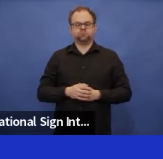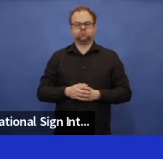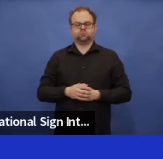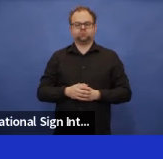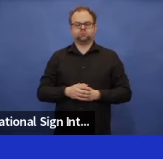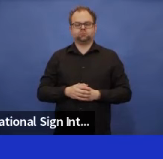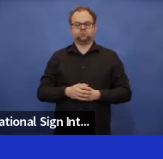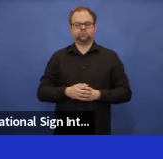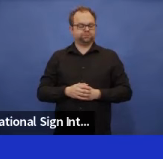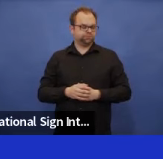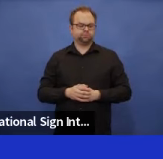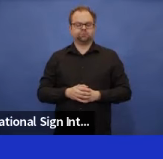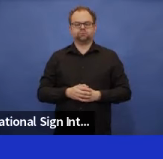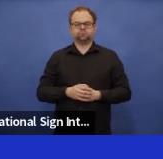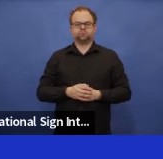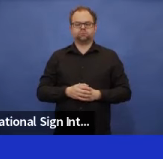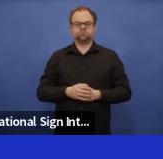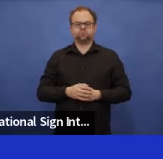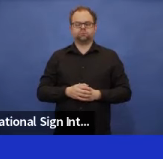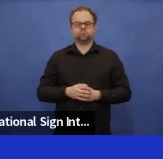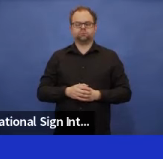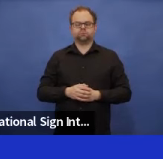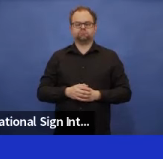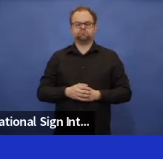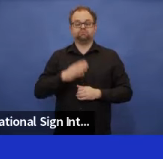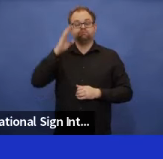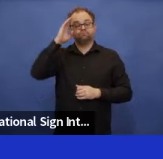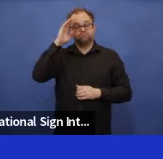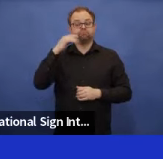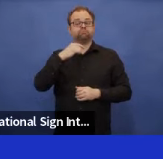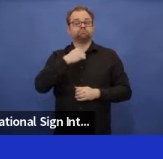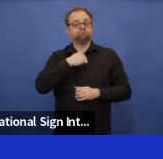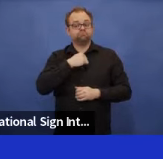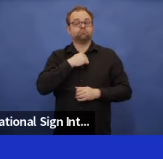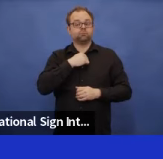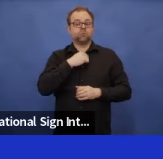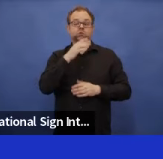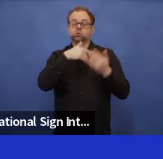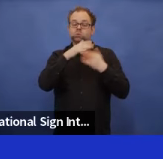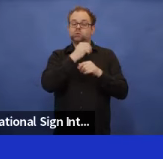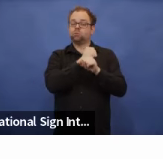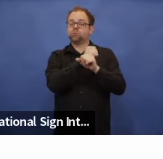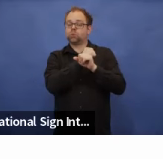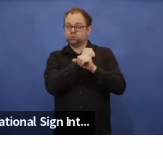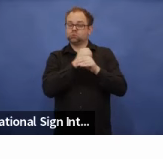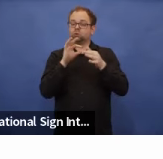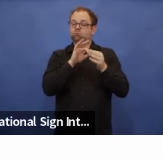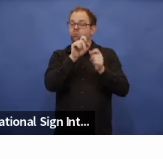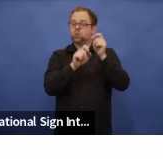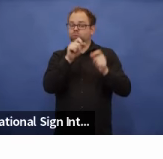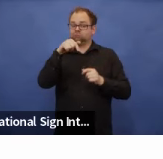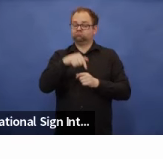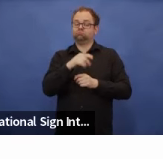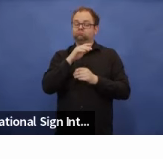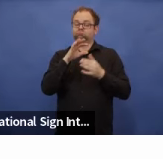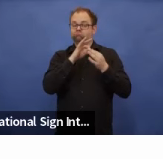we focused a lot on cash transfers and measuring costs. Of course, cash is not everything. The presentation from